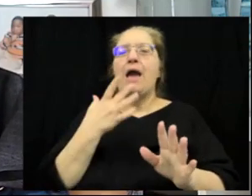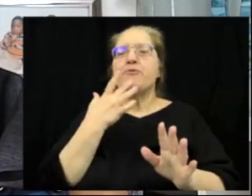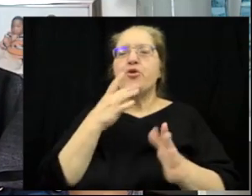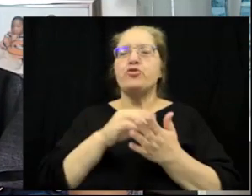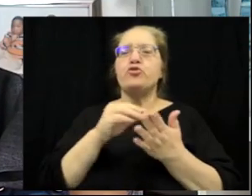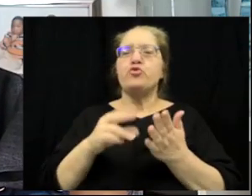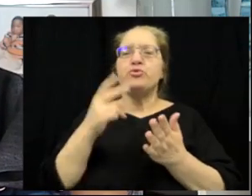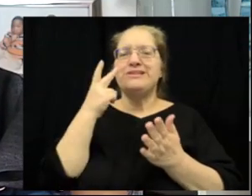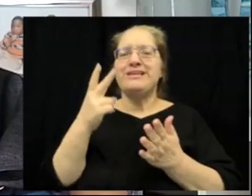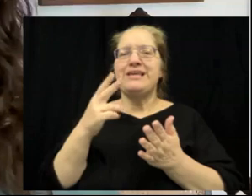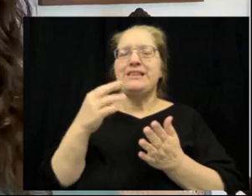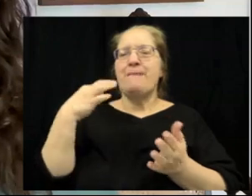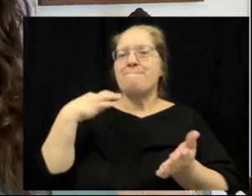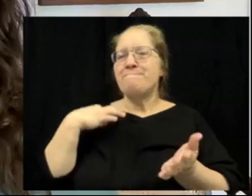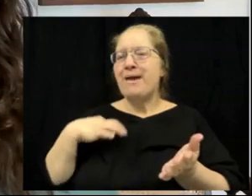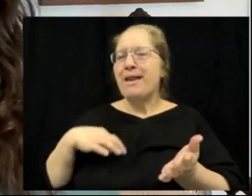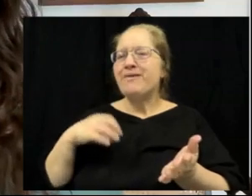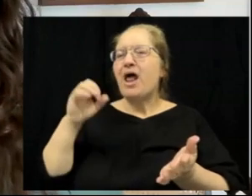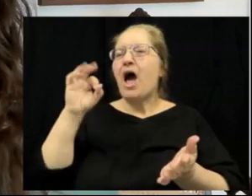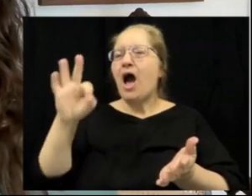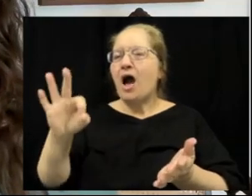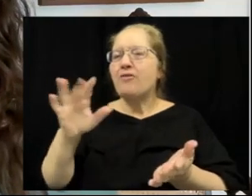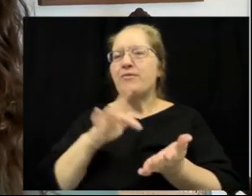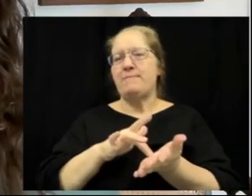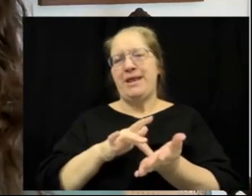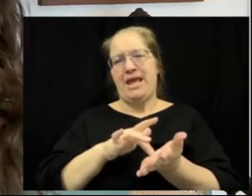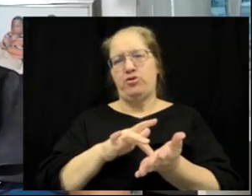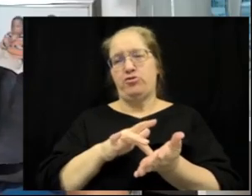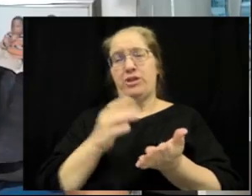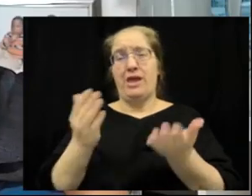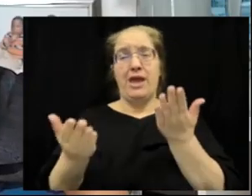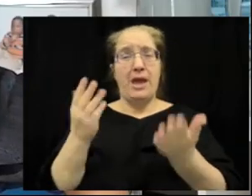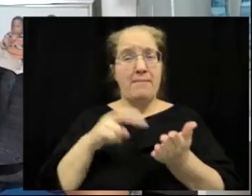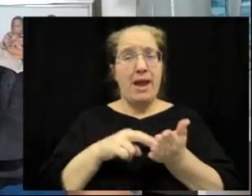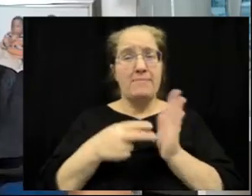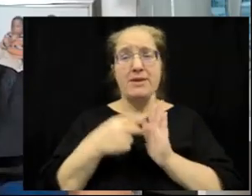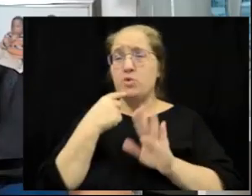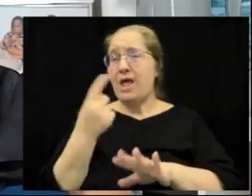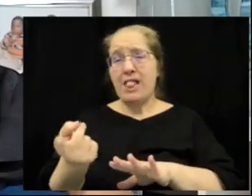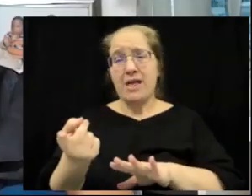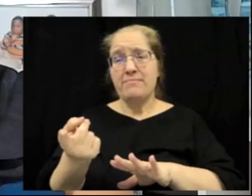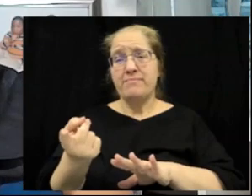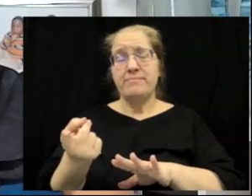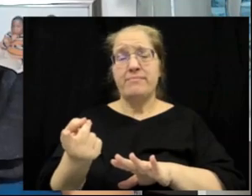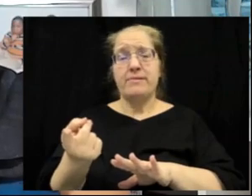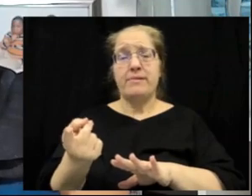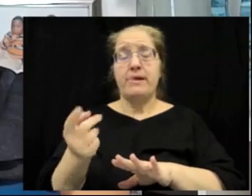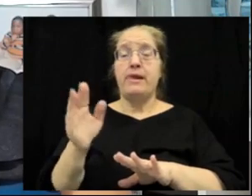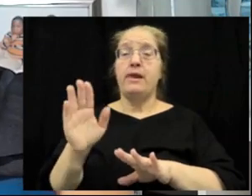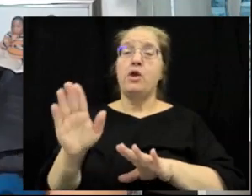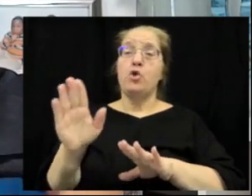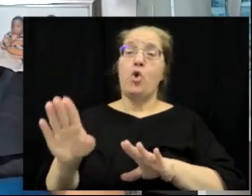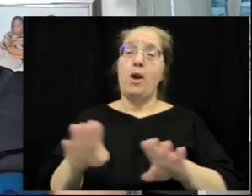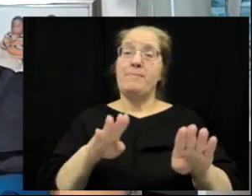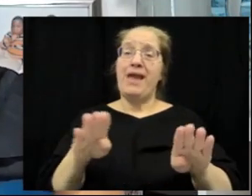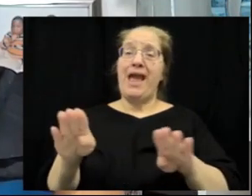taking medication. And that might mean you say to him, your behavior is a little